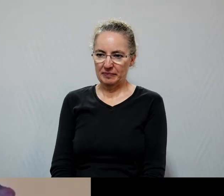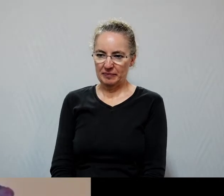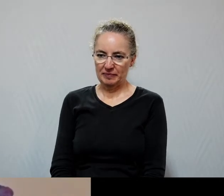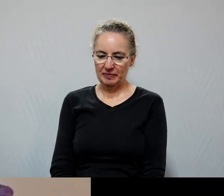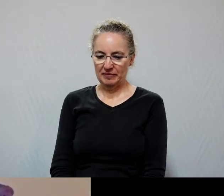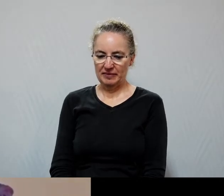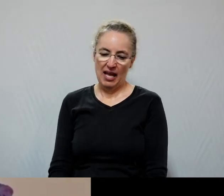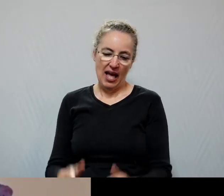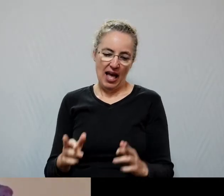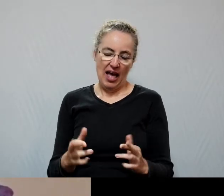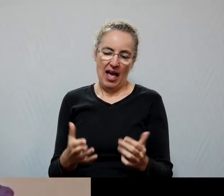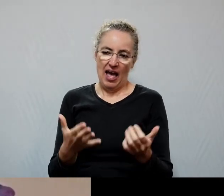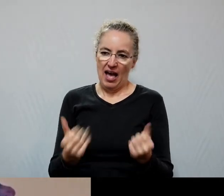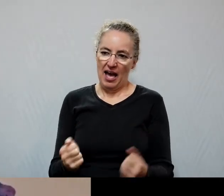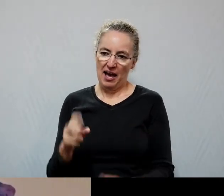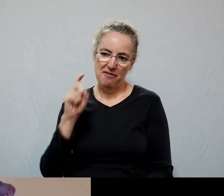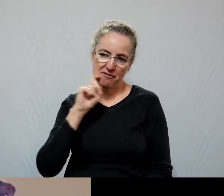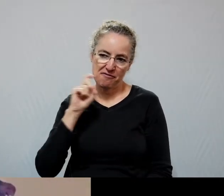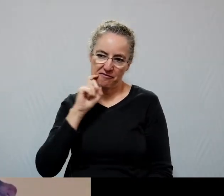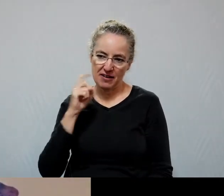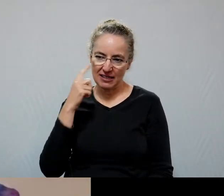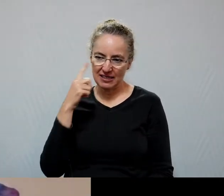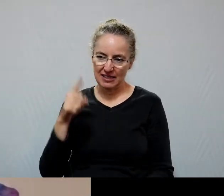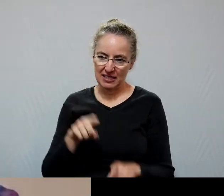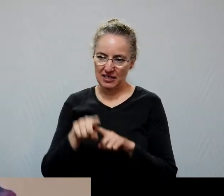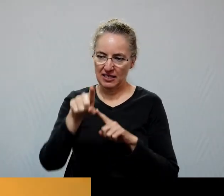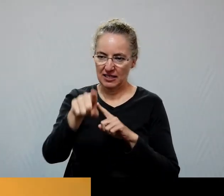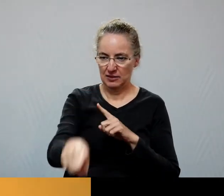Hope you've had fun. See you next week.